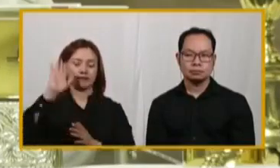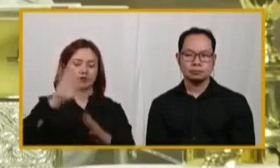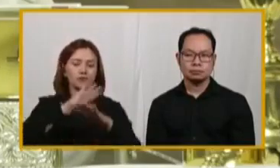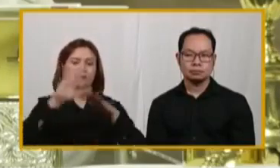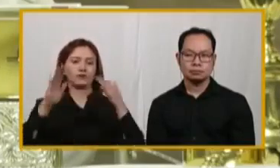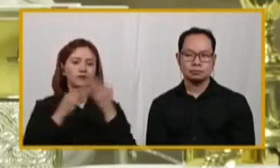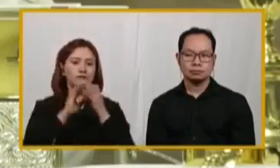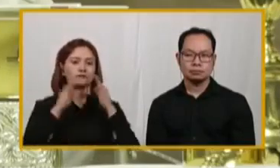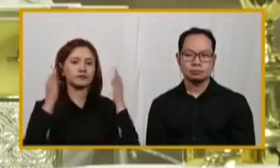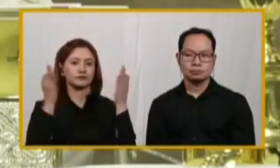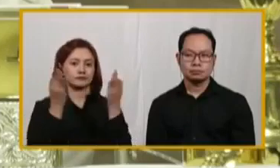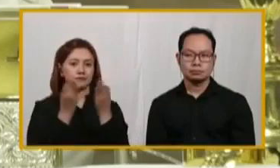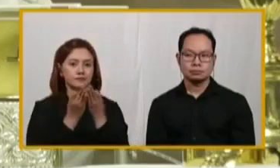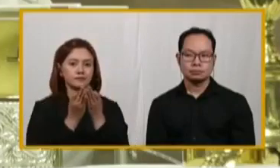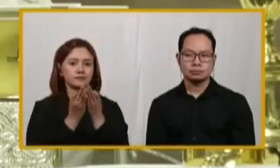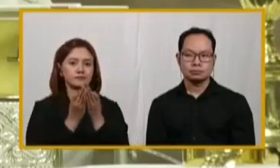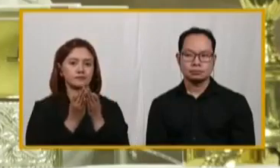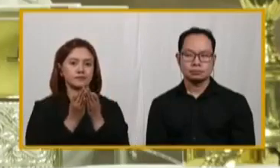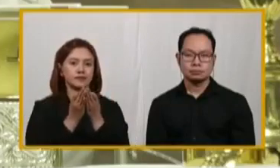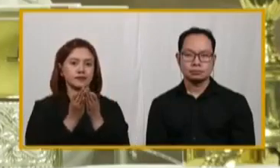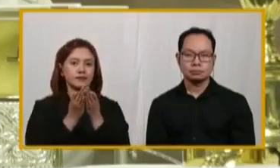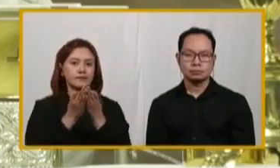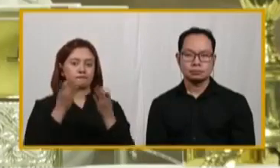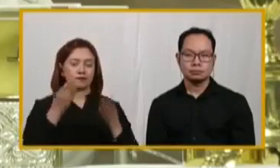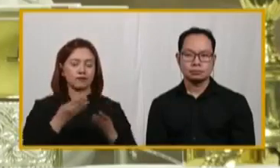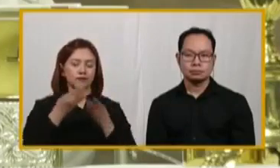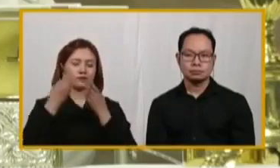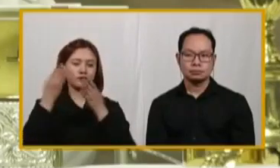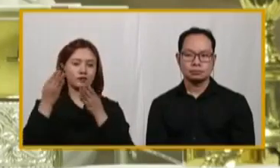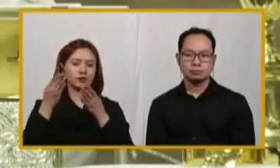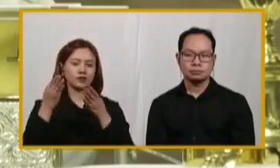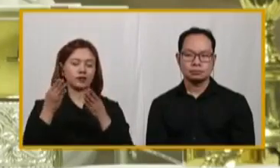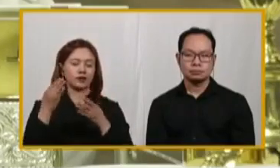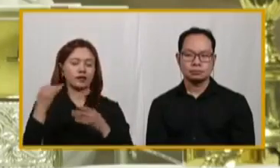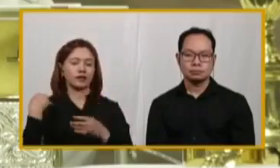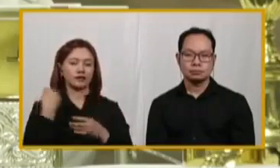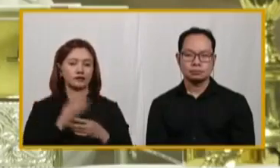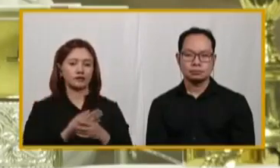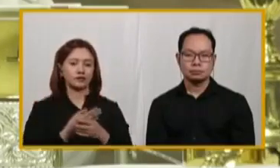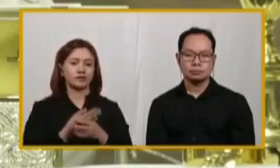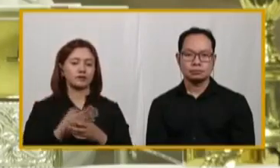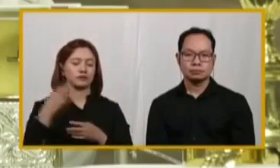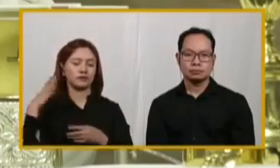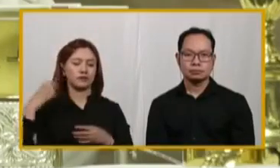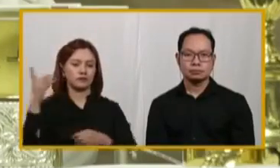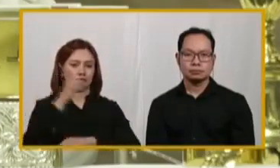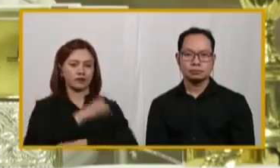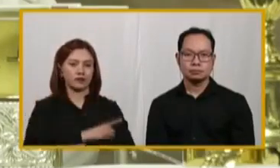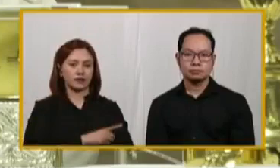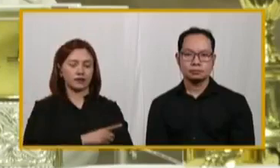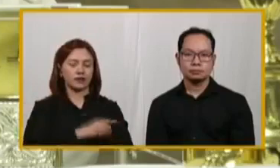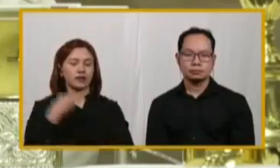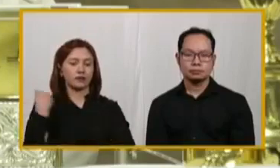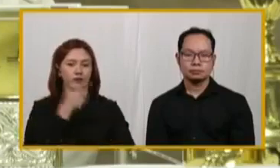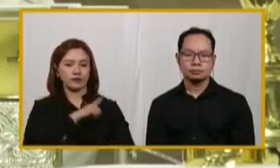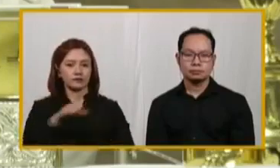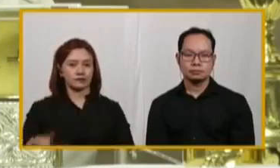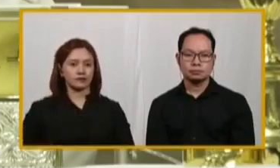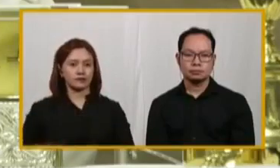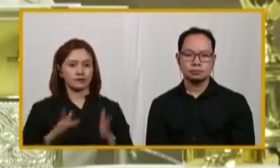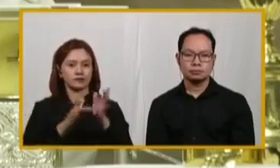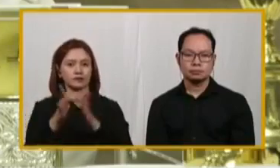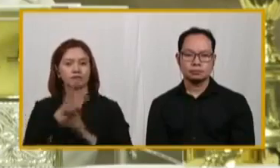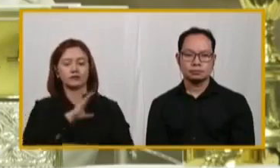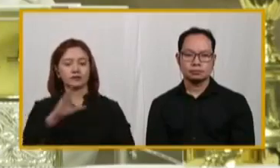family, which we make to you as we observe the day on which our Lord Jesus Christ handed on